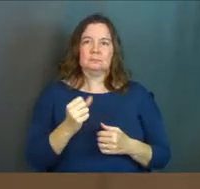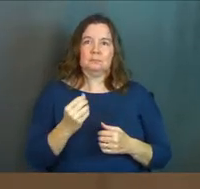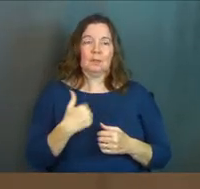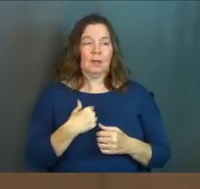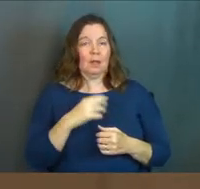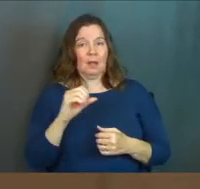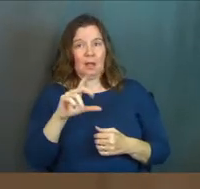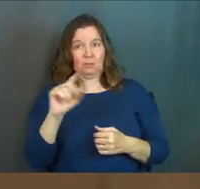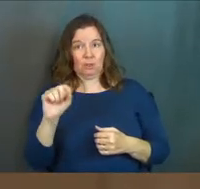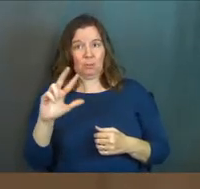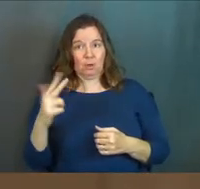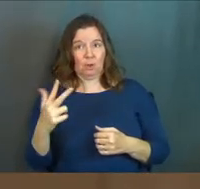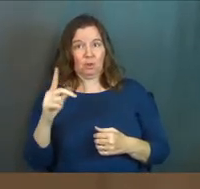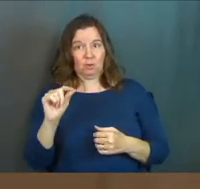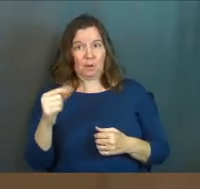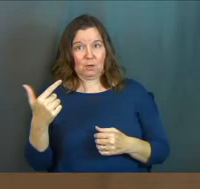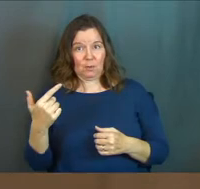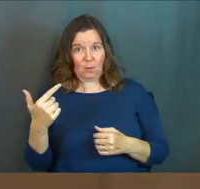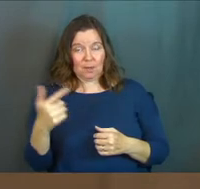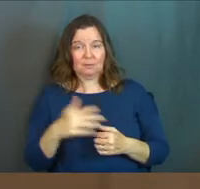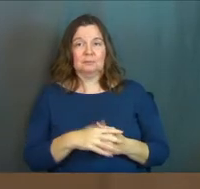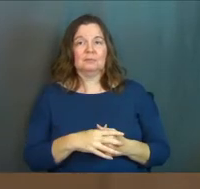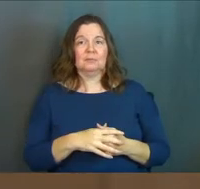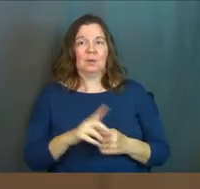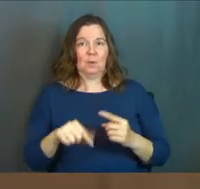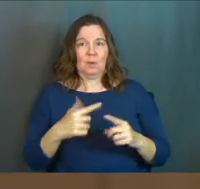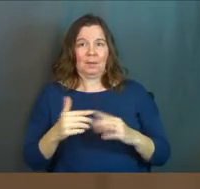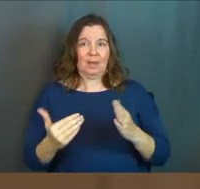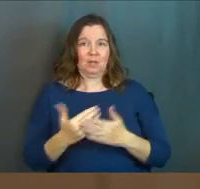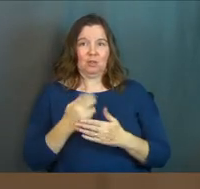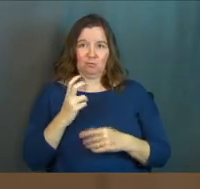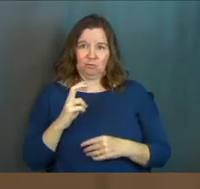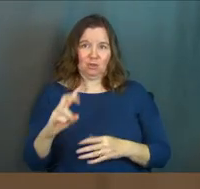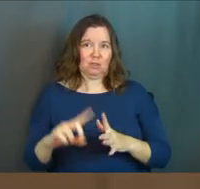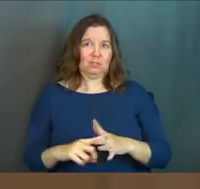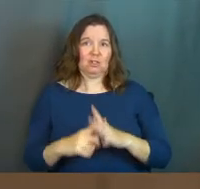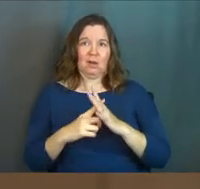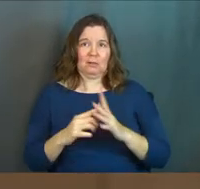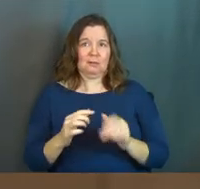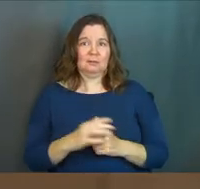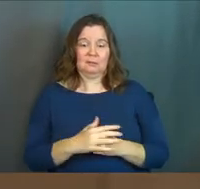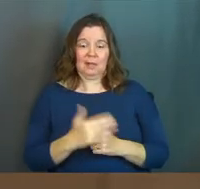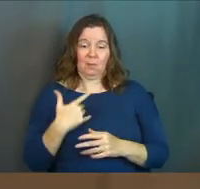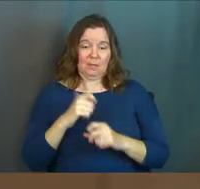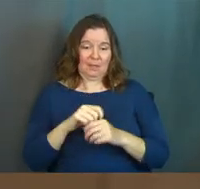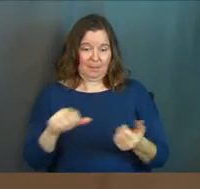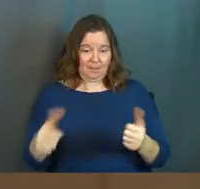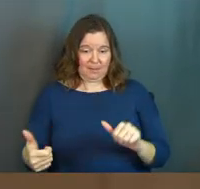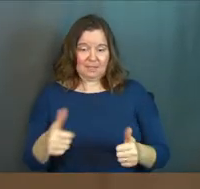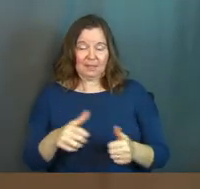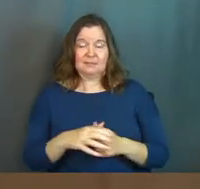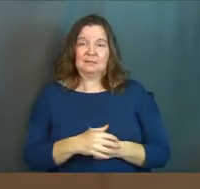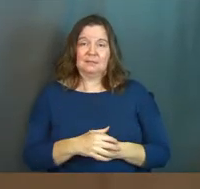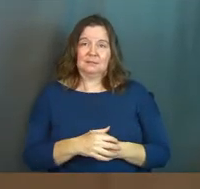So October 3rd, 2021 is when my new journey started, and we got